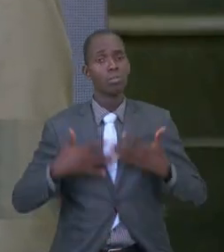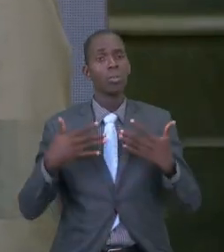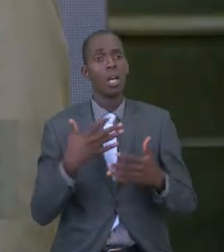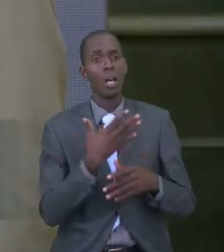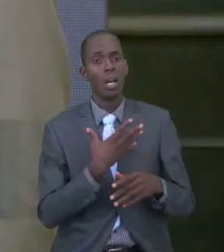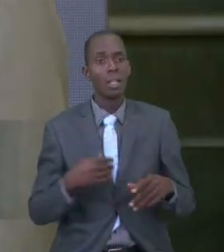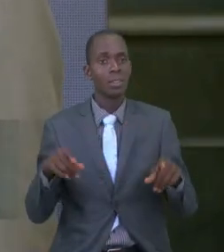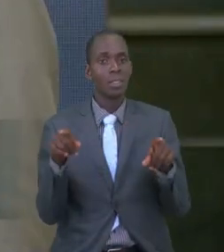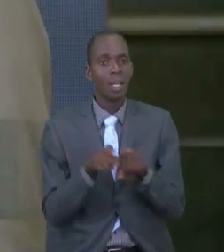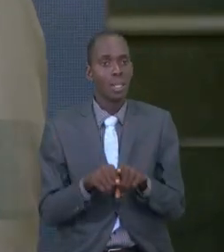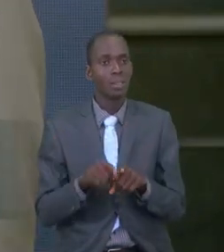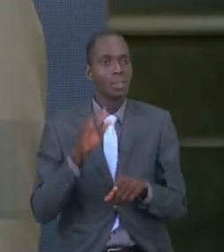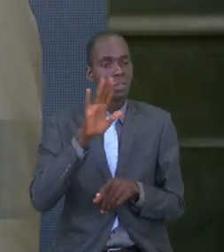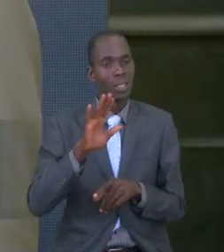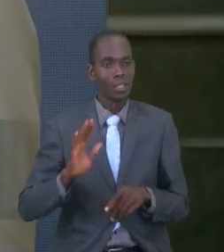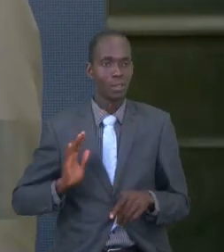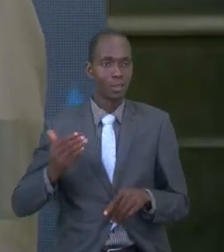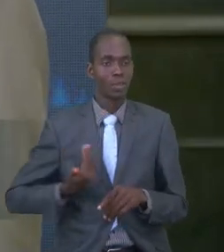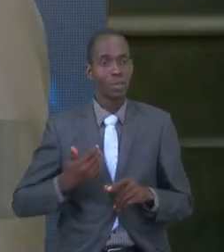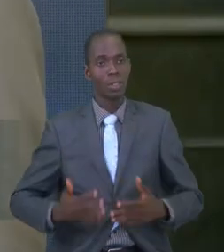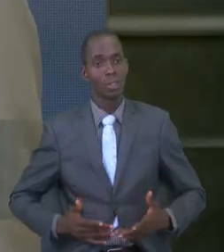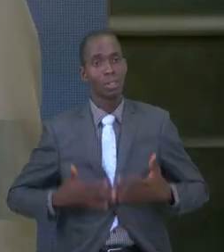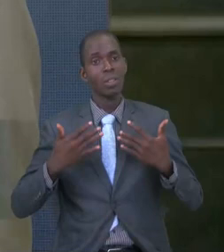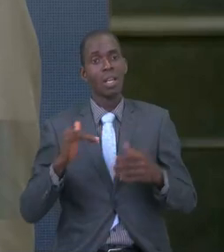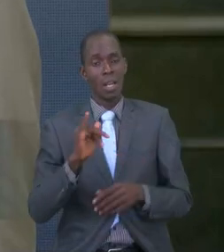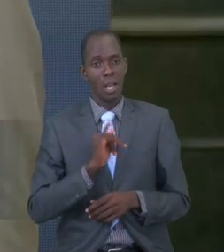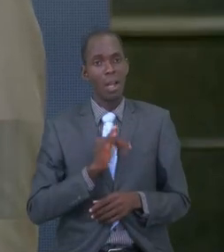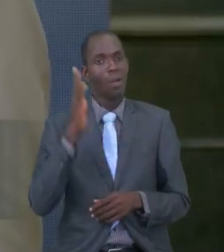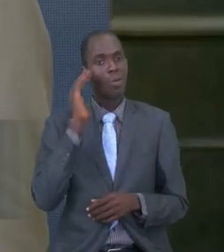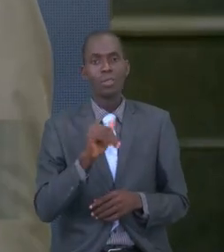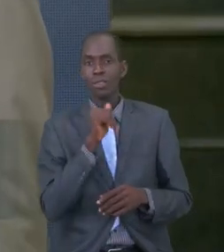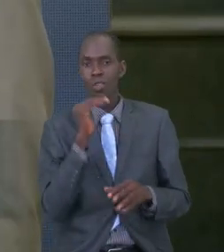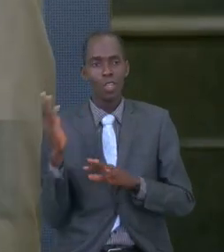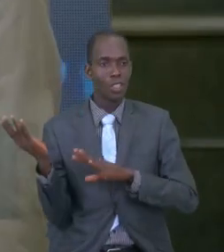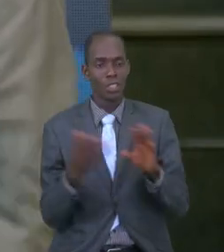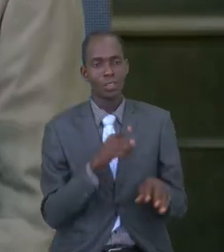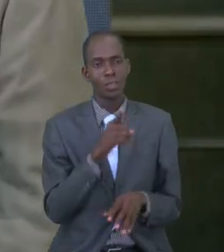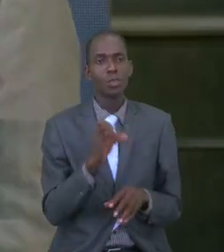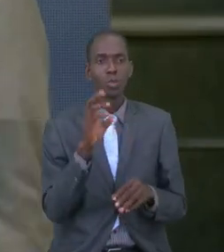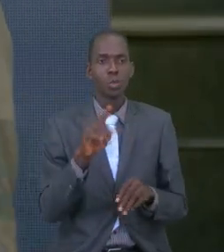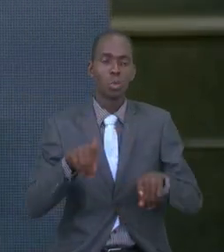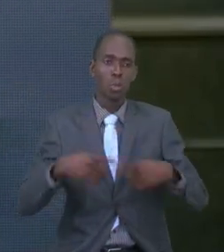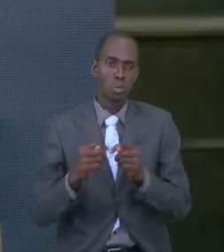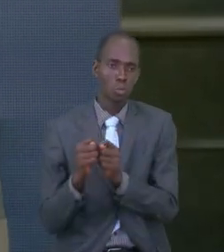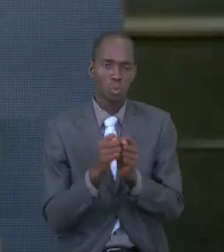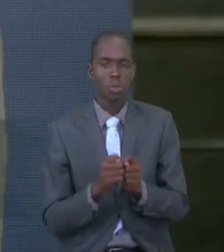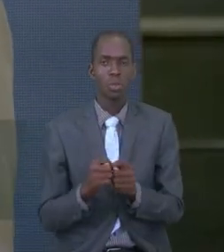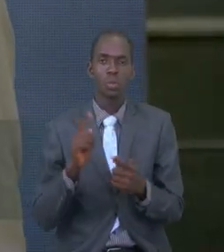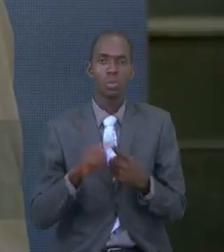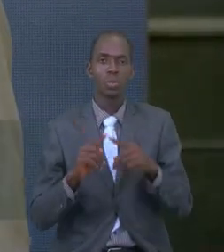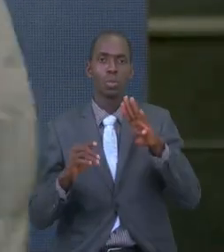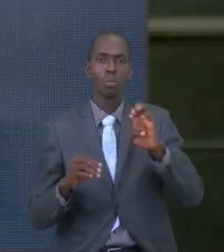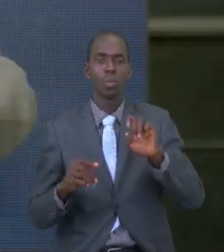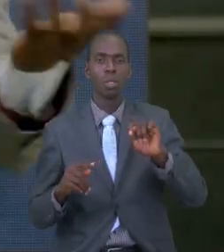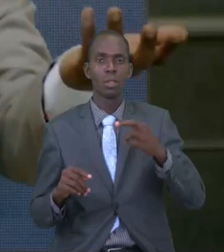will not leave thee. So they went down to Bethel. Look at verse 3. In verse